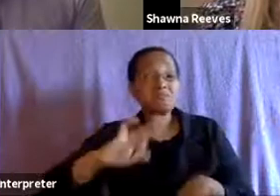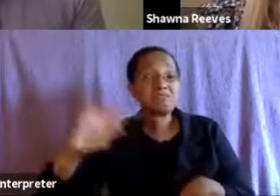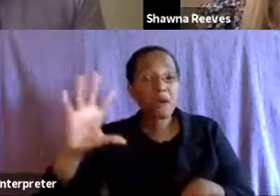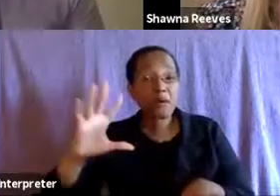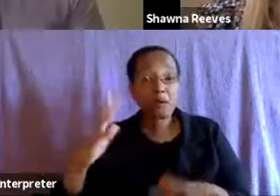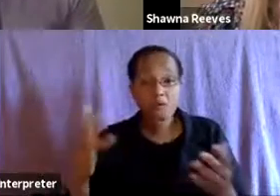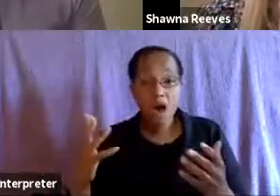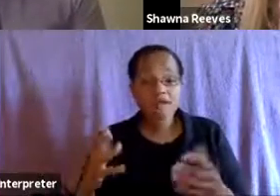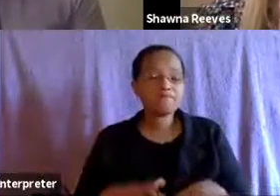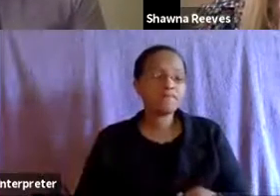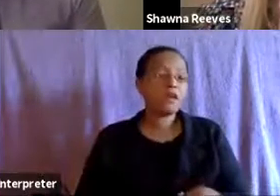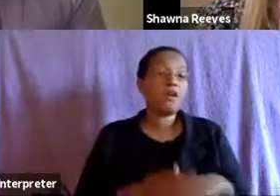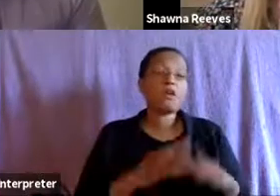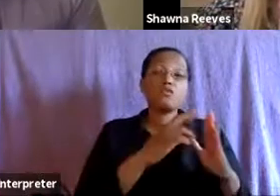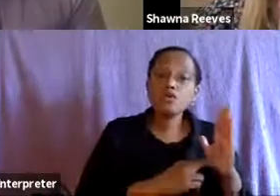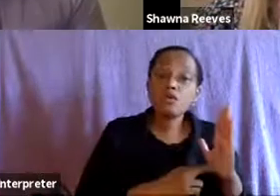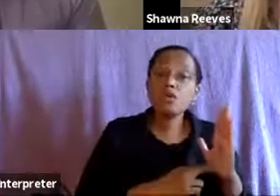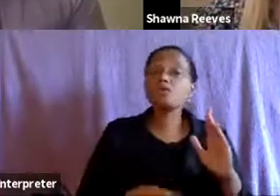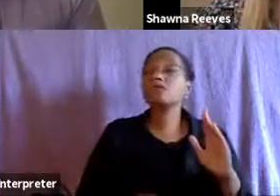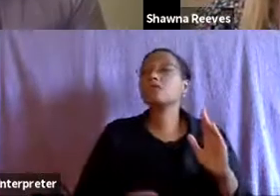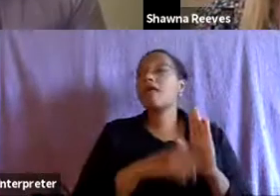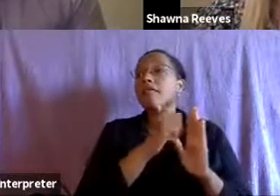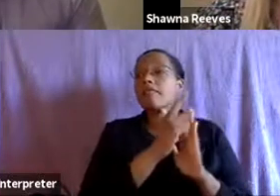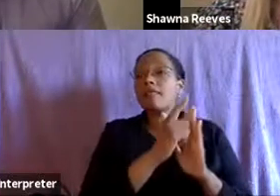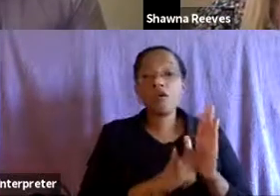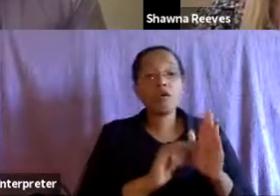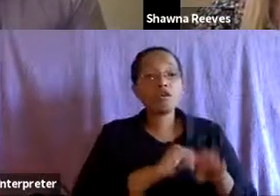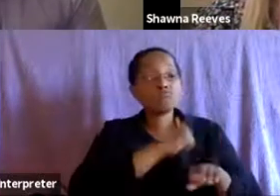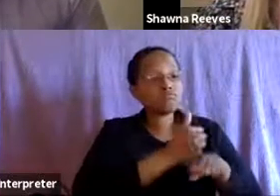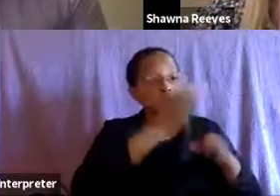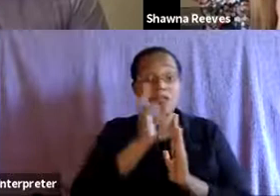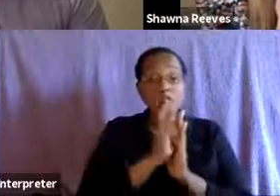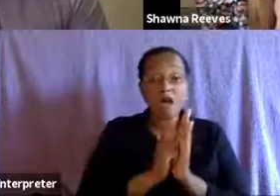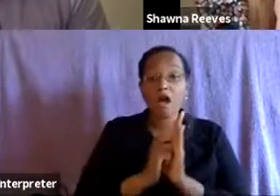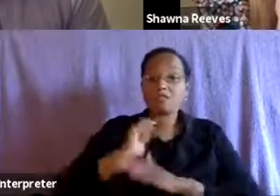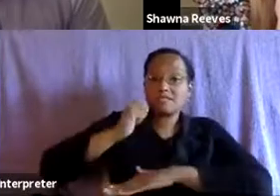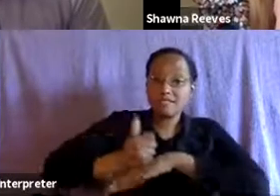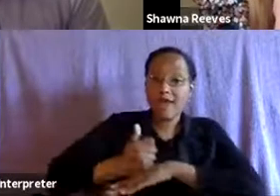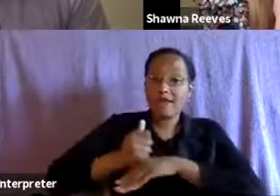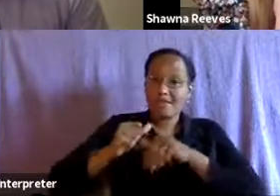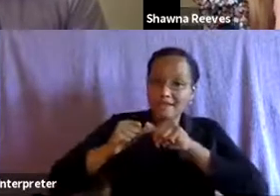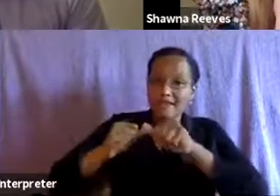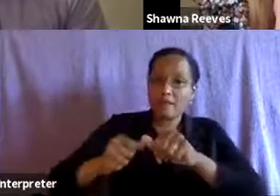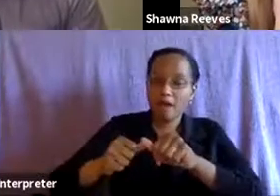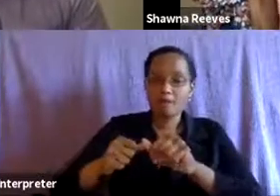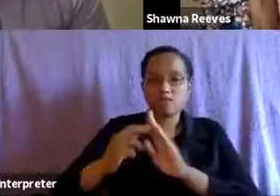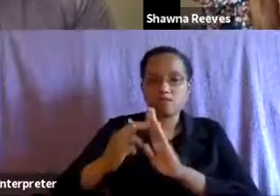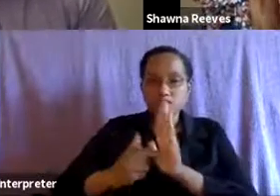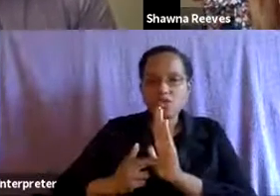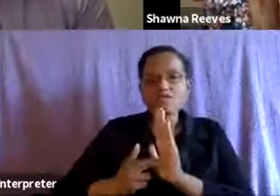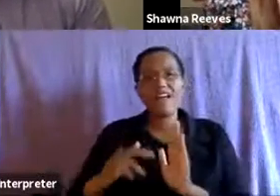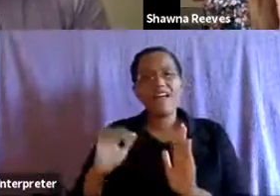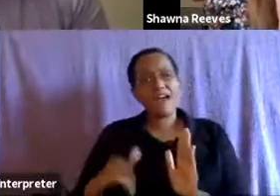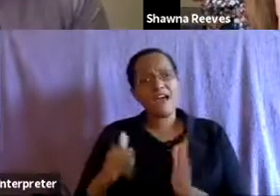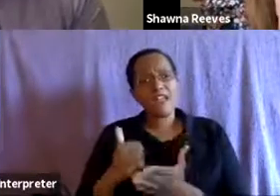do to advocate for their loved ones that are in facilities? And then is there an ETA of maybe